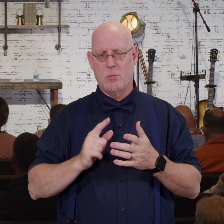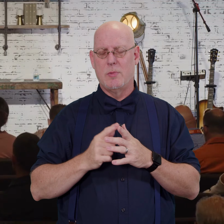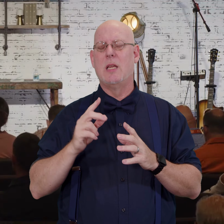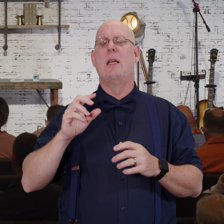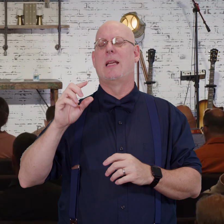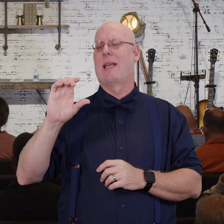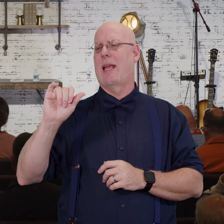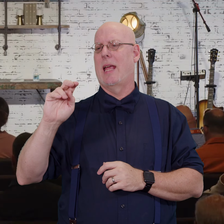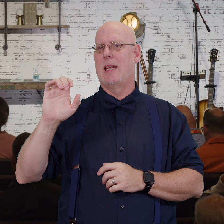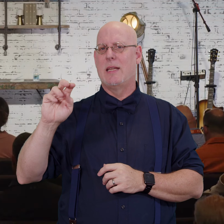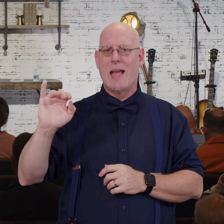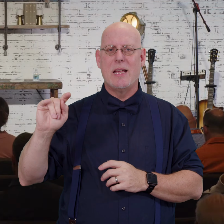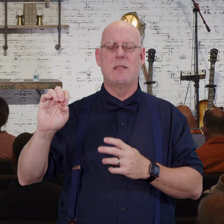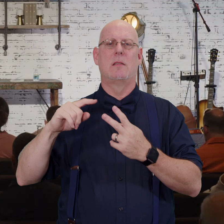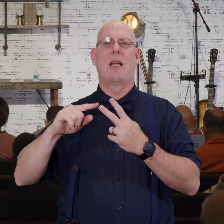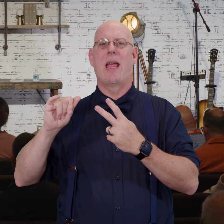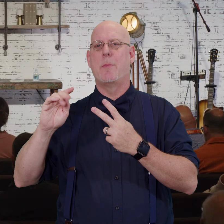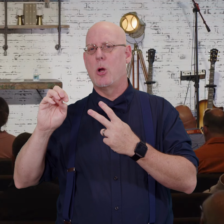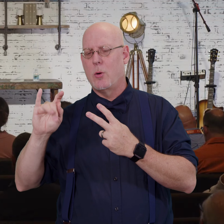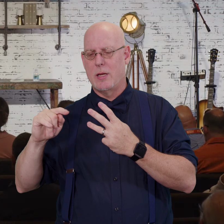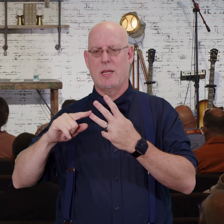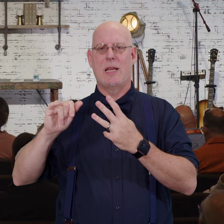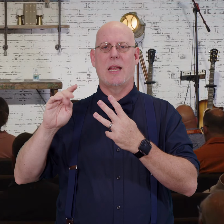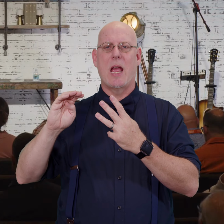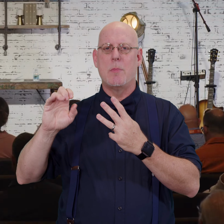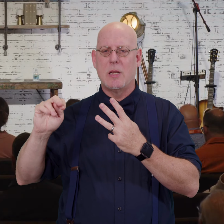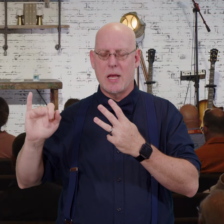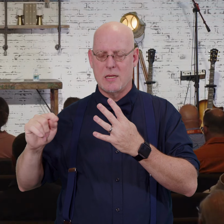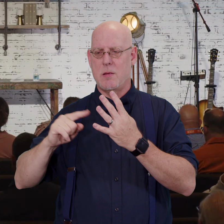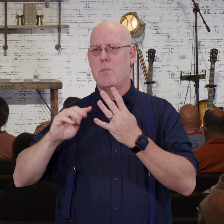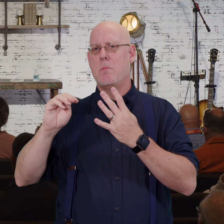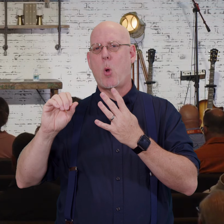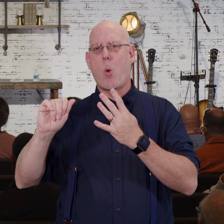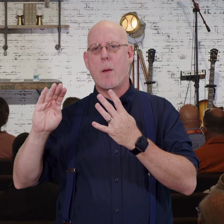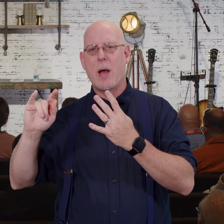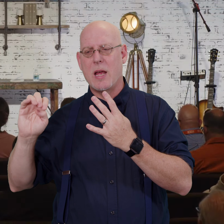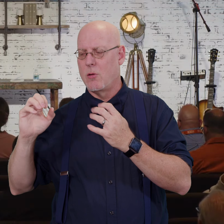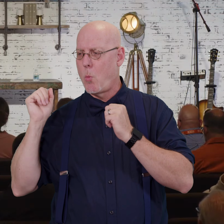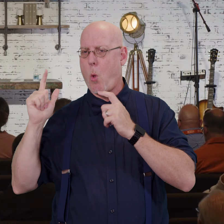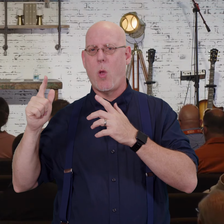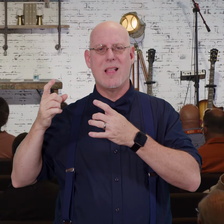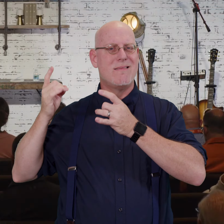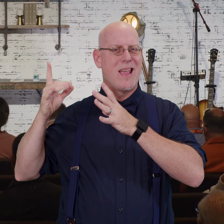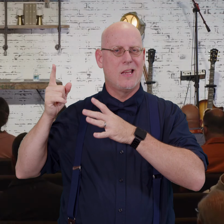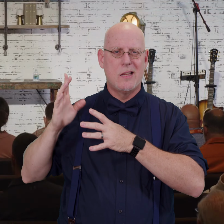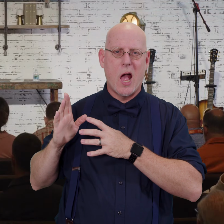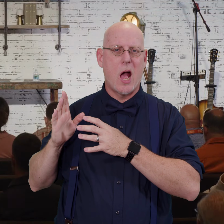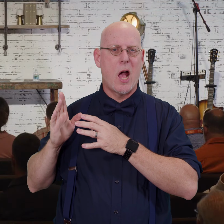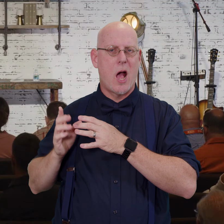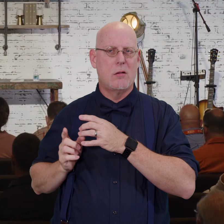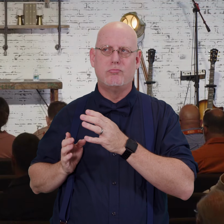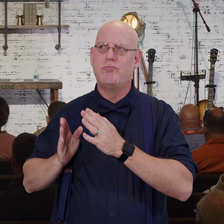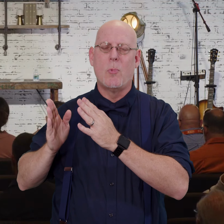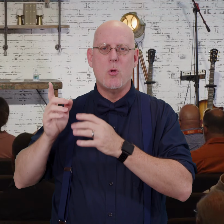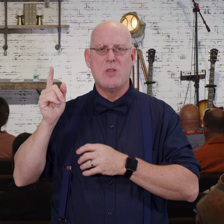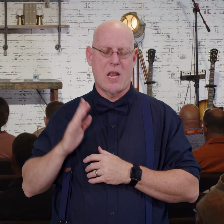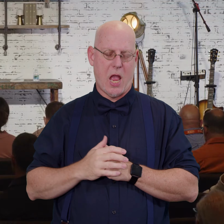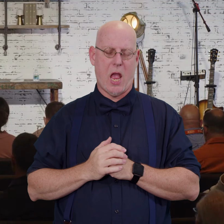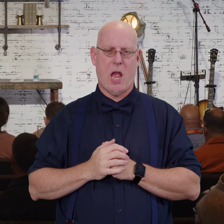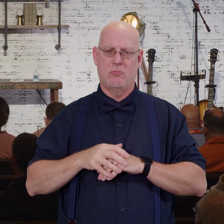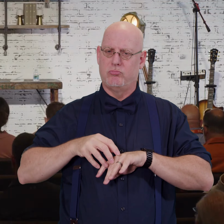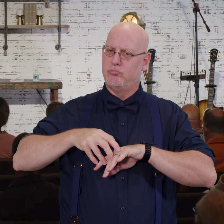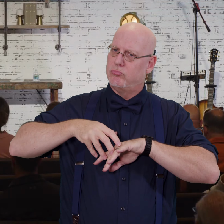is the Canaanites and the Amorites and the Ammonites and the Moabites, like all the people who hate God, who are opposed to God. So they're just ingrained